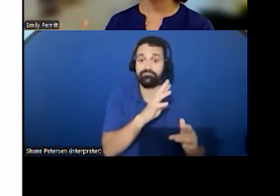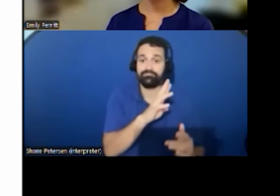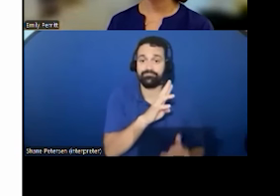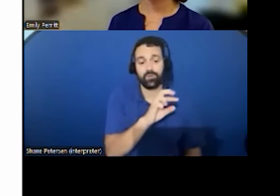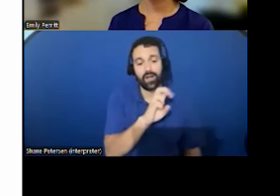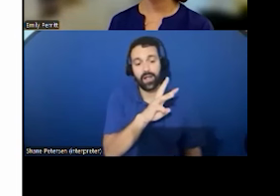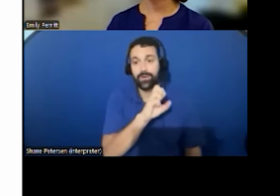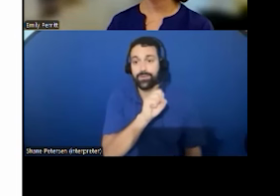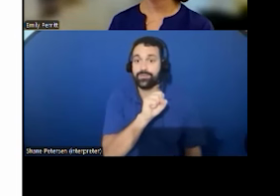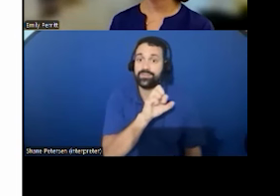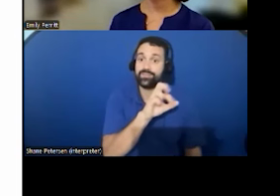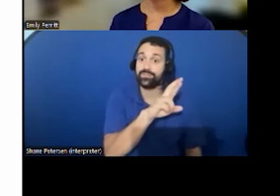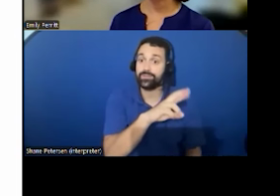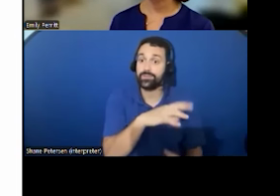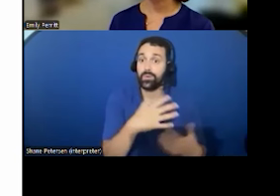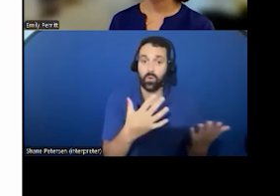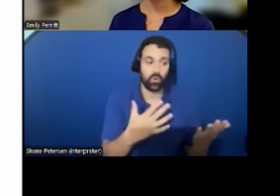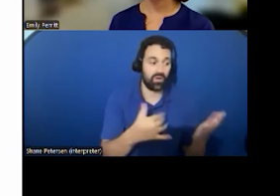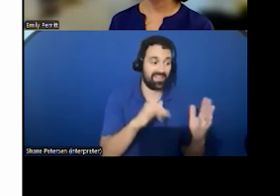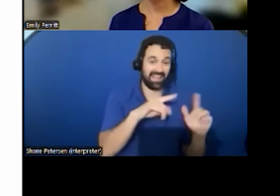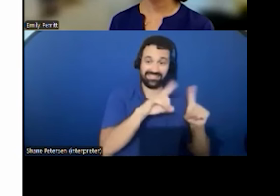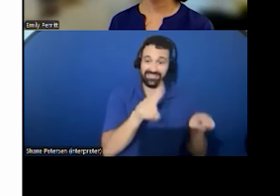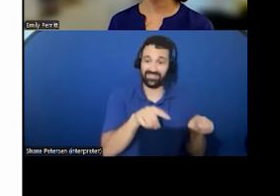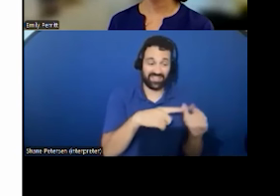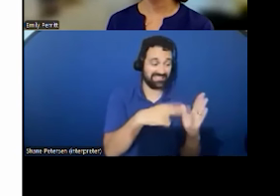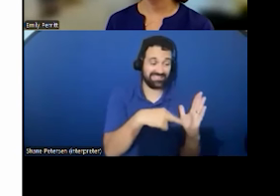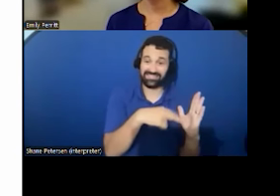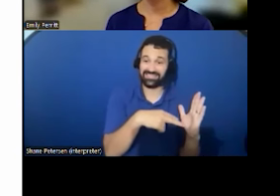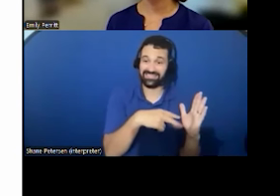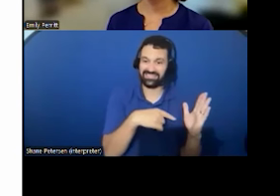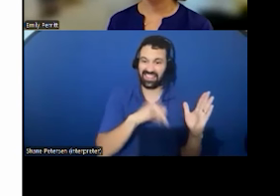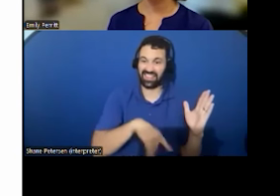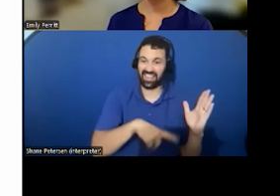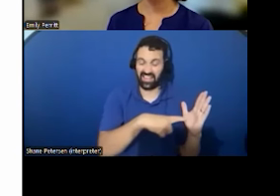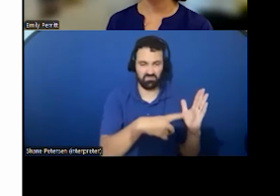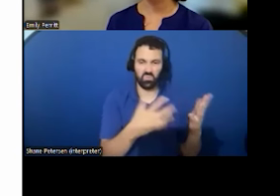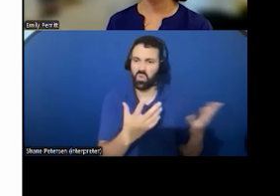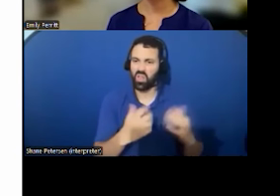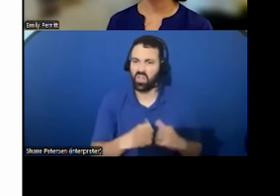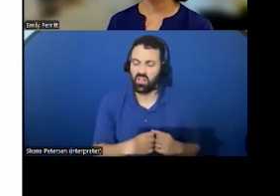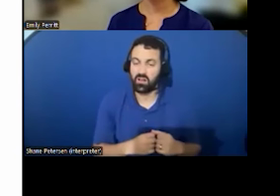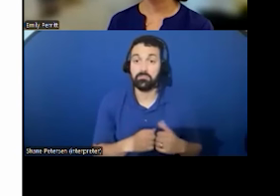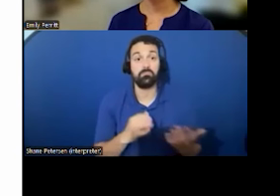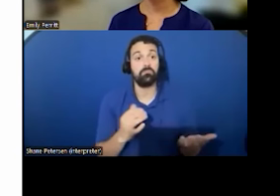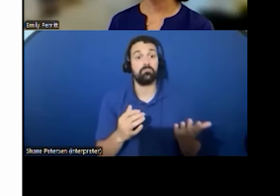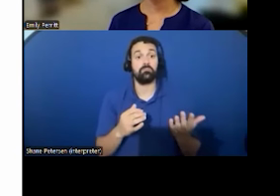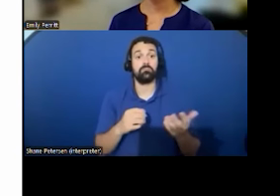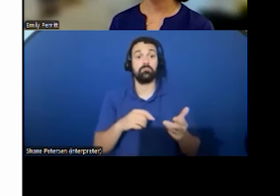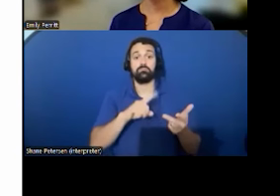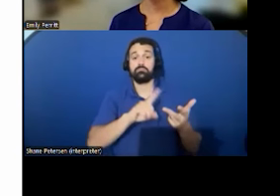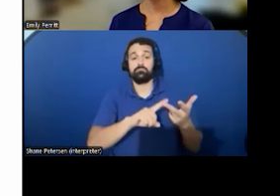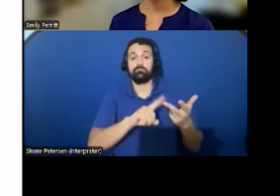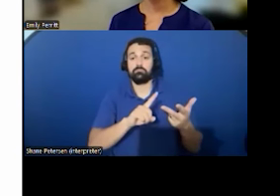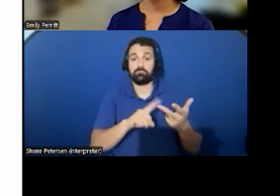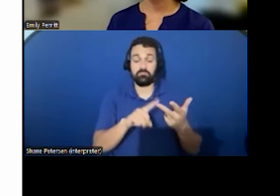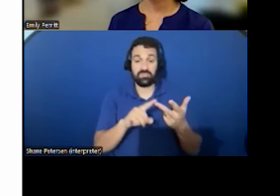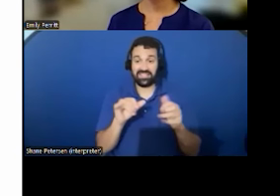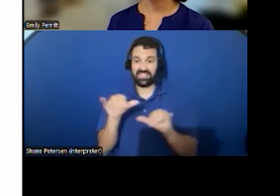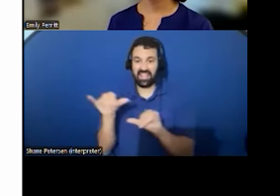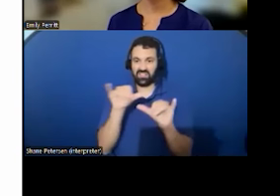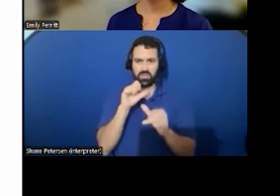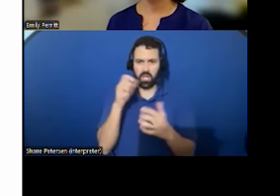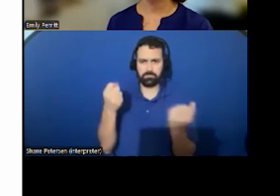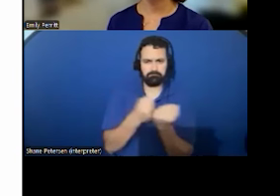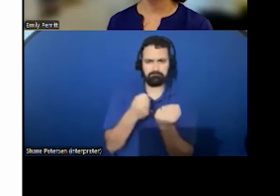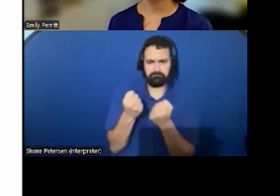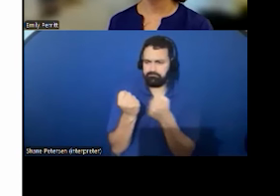etc. That will all be listed. What standards are not supported? If they have some that say do not support, how